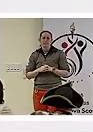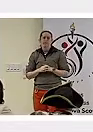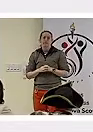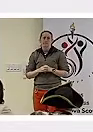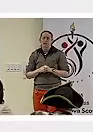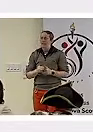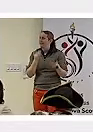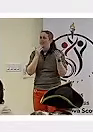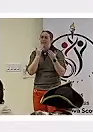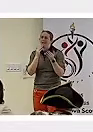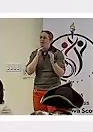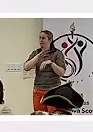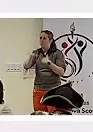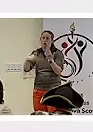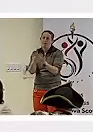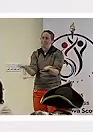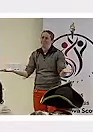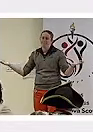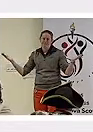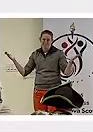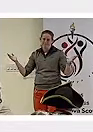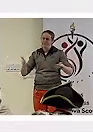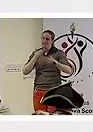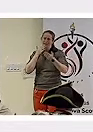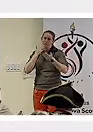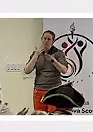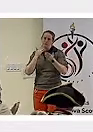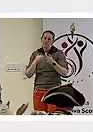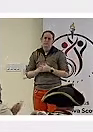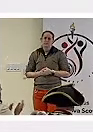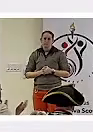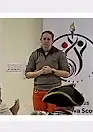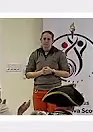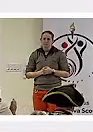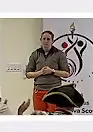thank you all. Thank you all so very much.